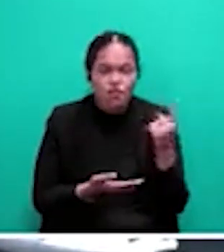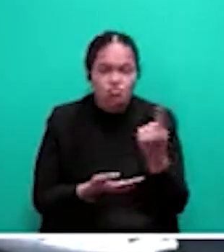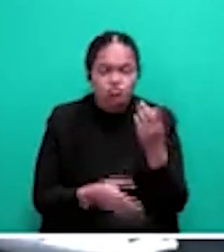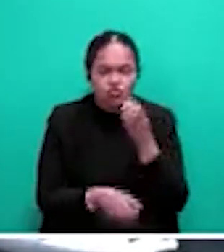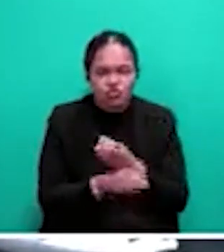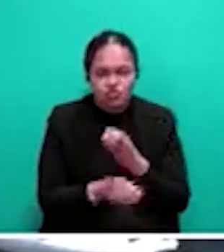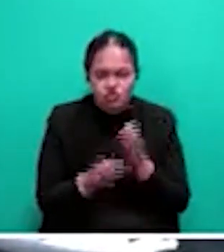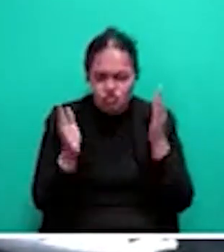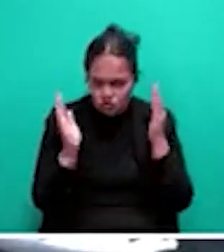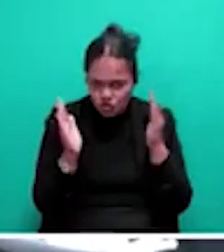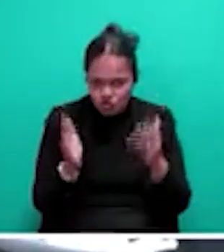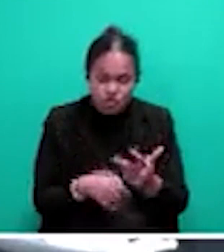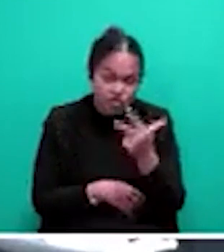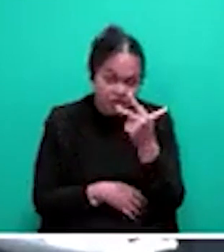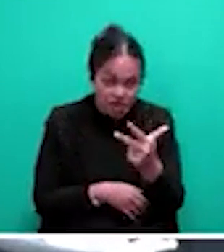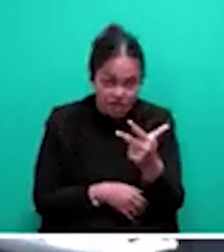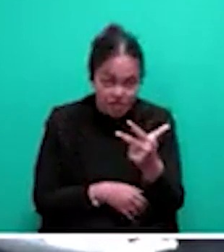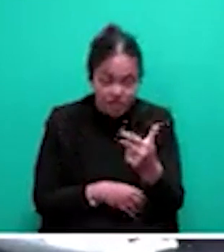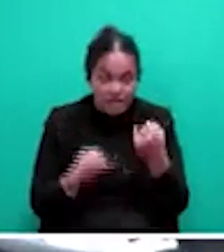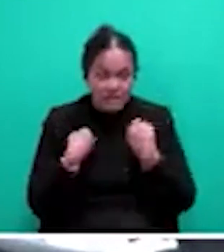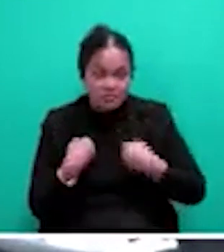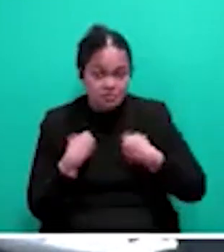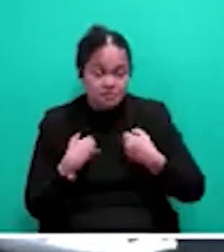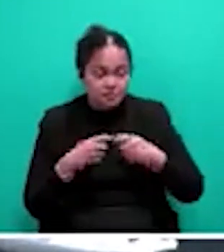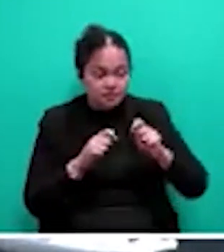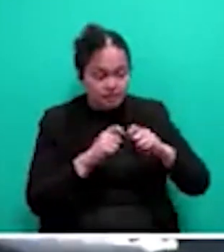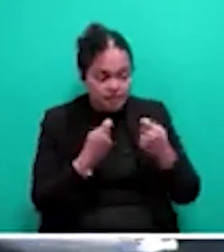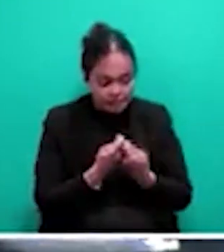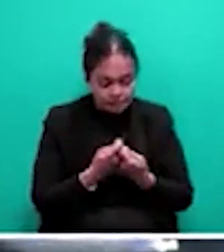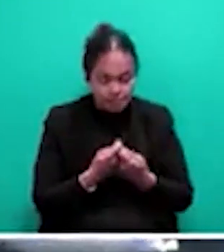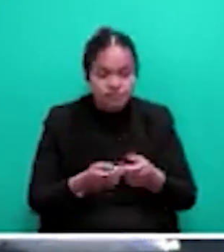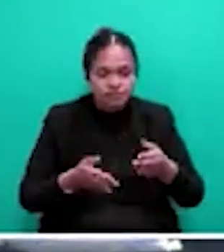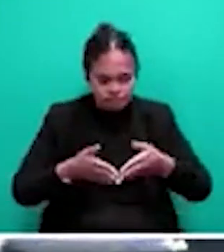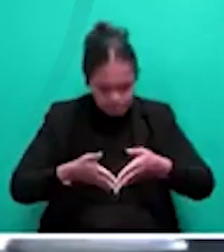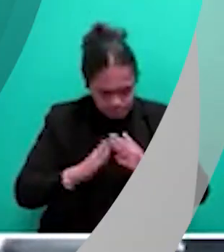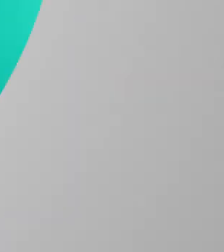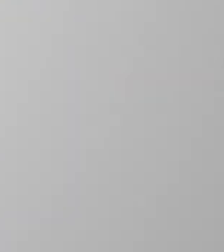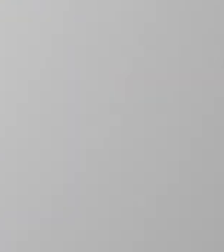And 8, that an implementation team be established.